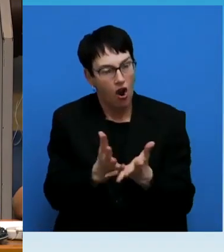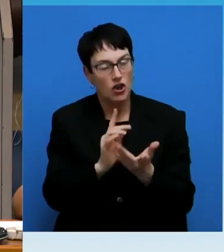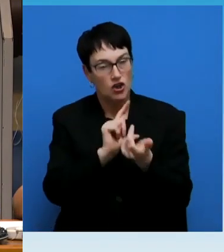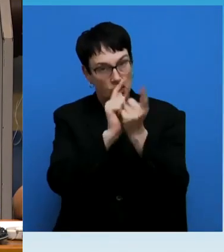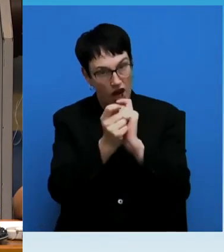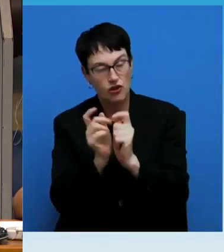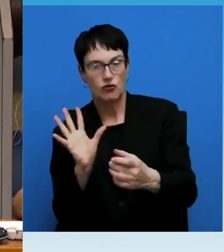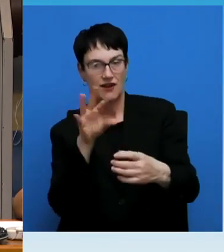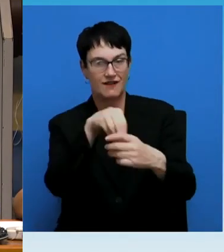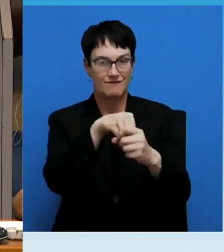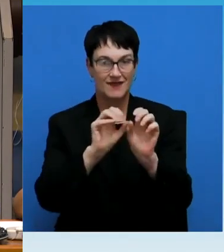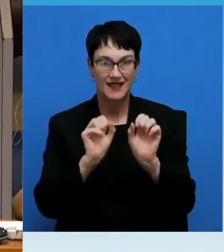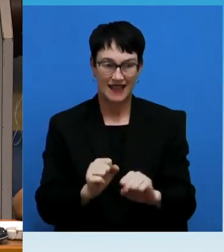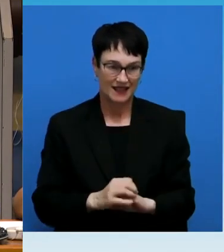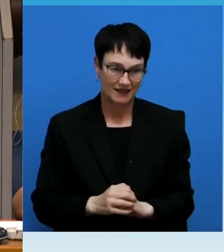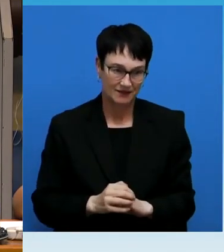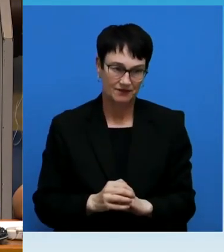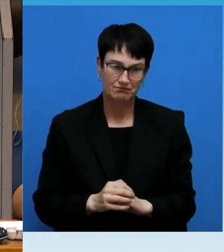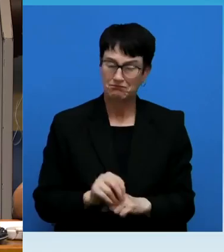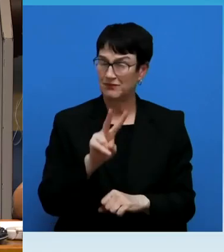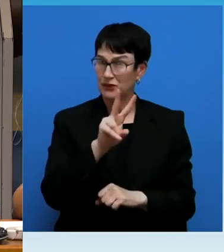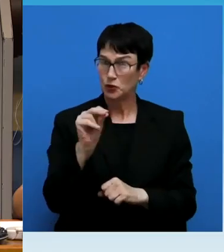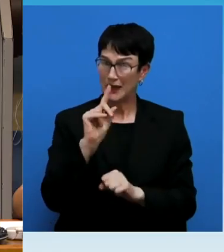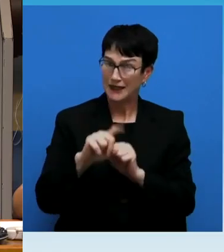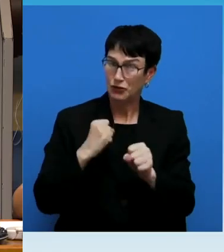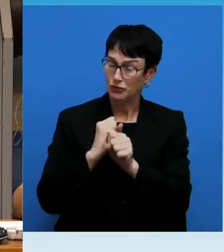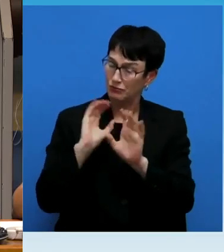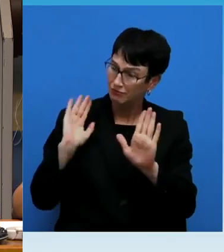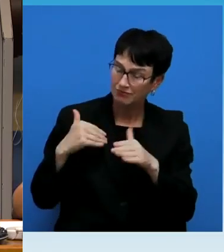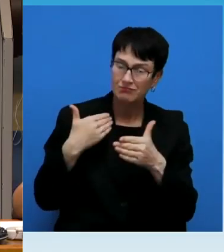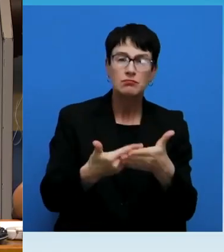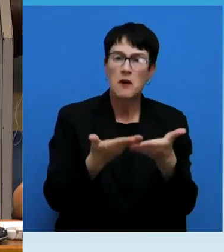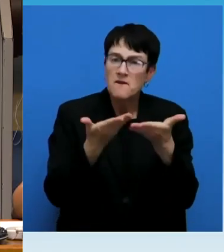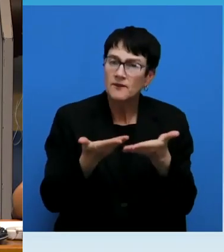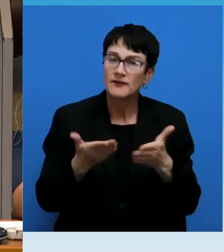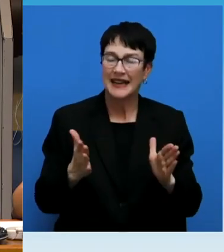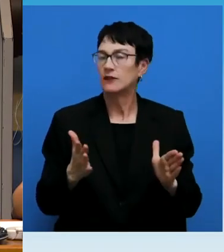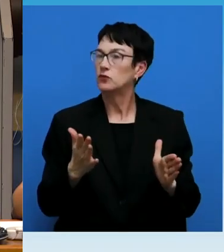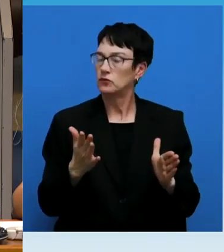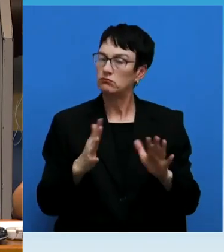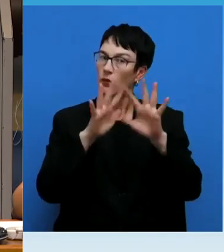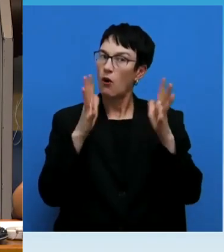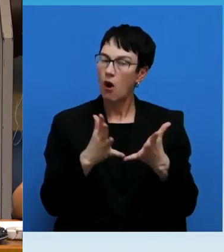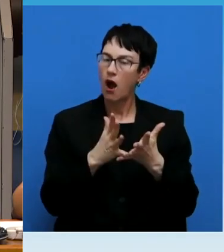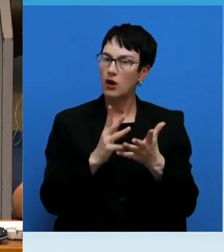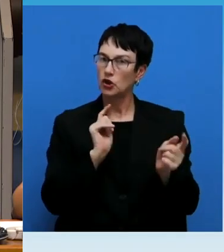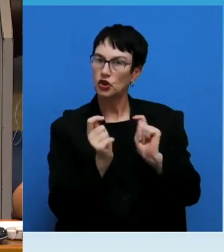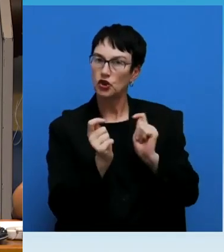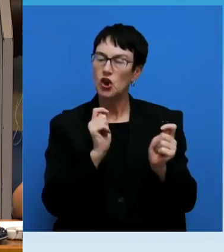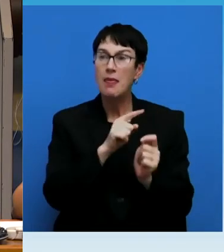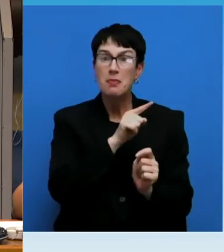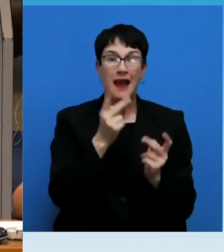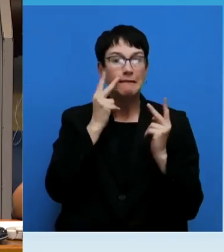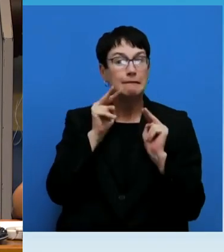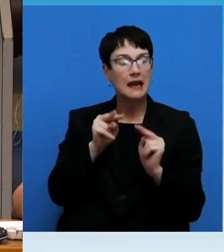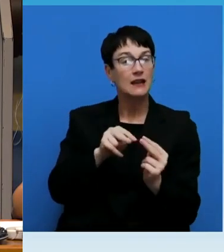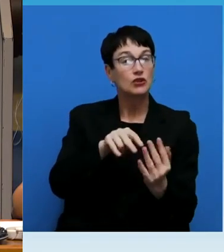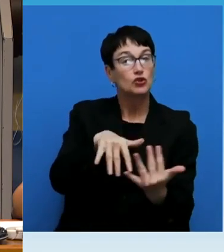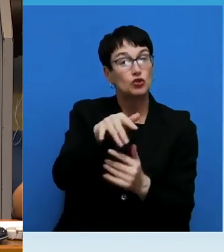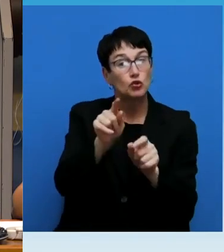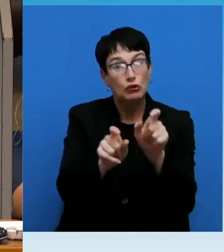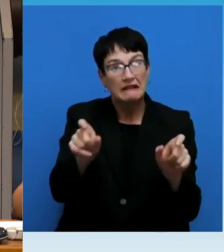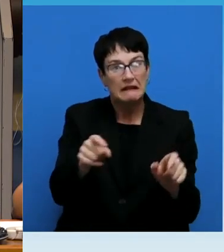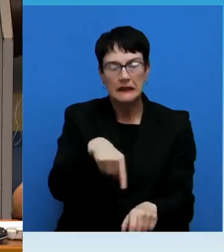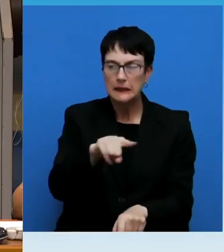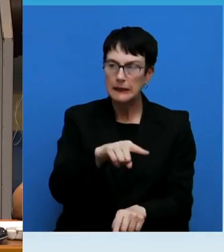and societies have slowly begun to think differently about who belongs. An estimated 1.3 billion members of our